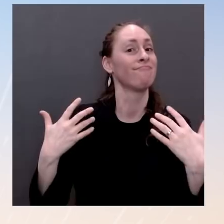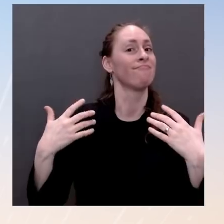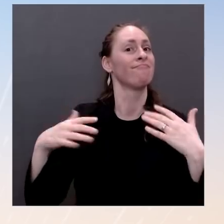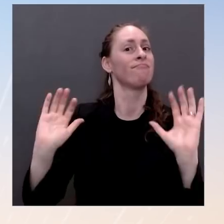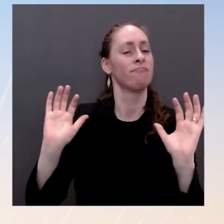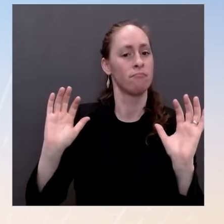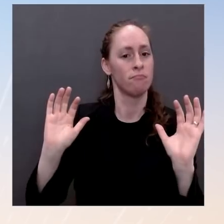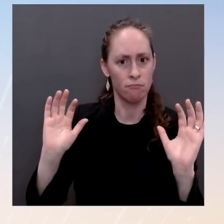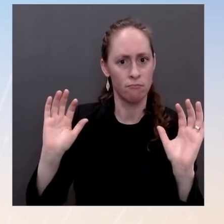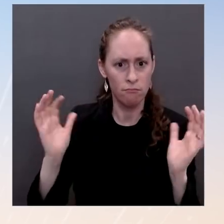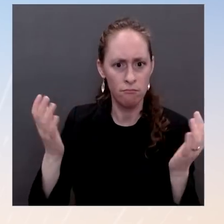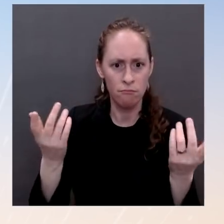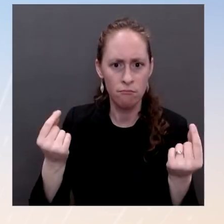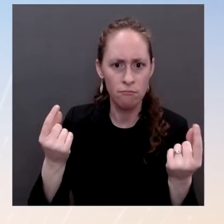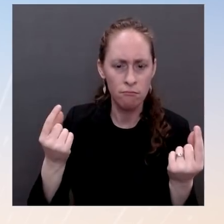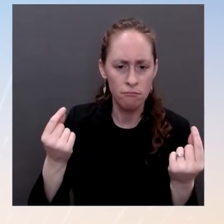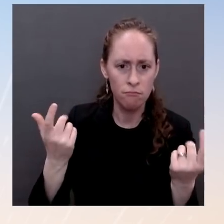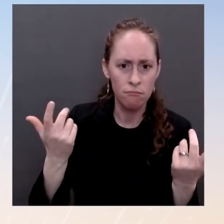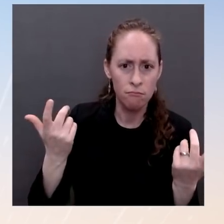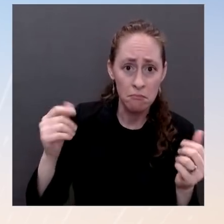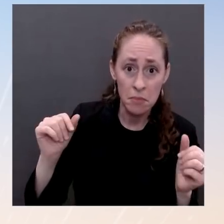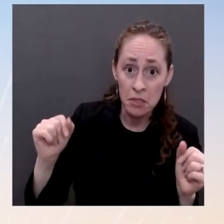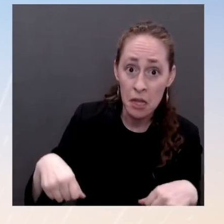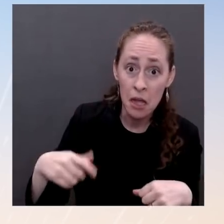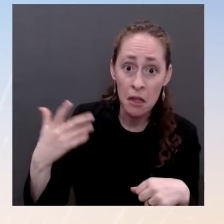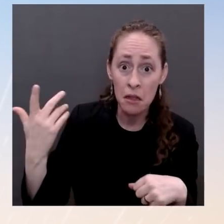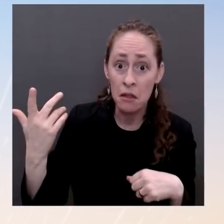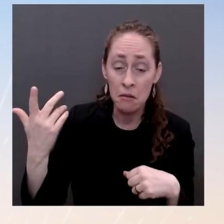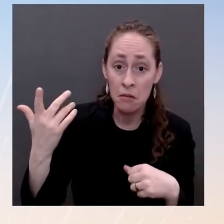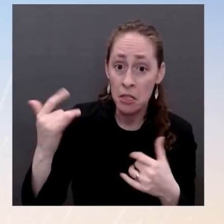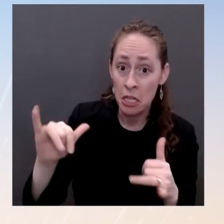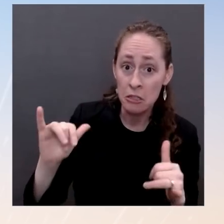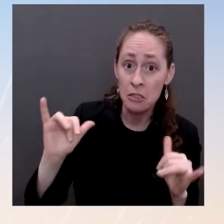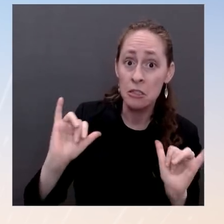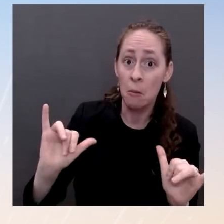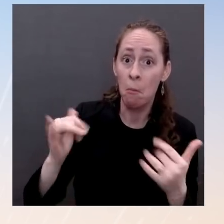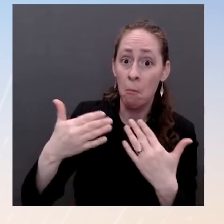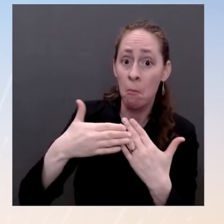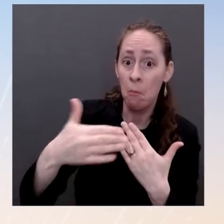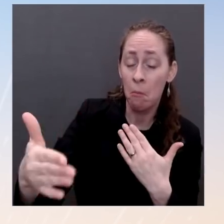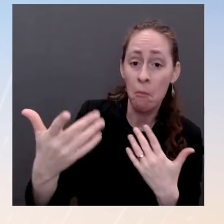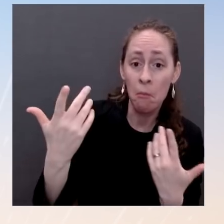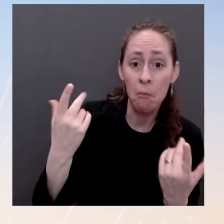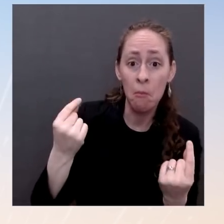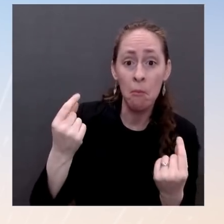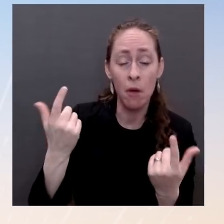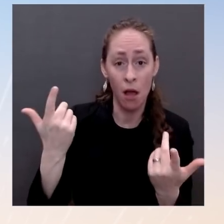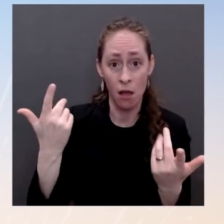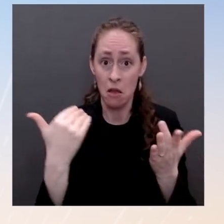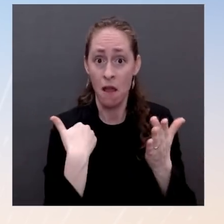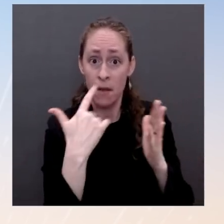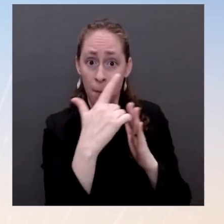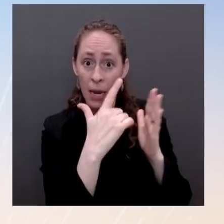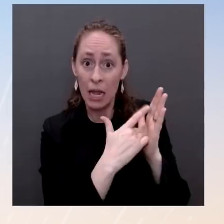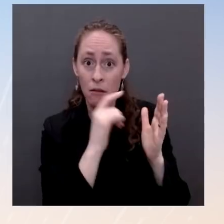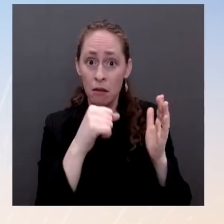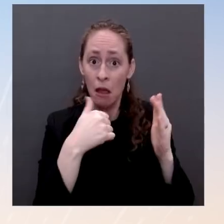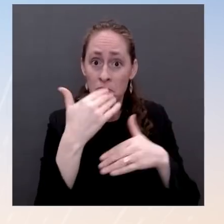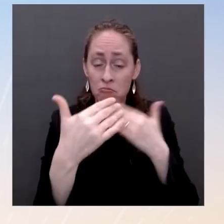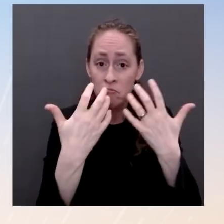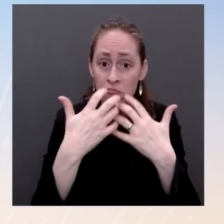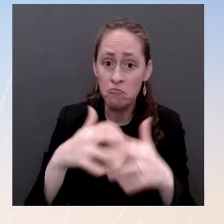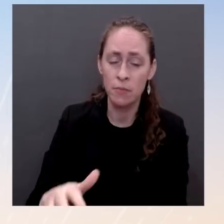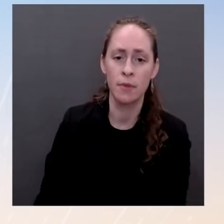the rest of the year. Does the White House support that specific bill? We haven't made any decision about additional steps at this point in time. Thanks, Jen.